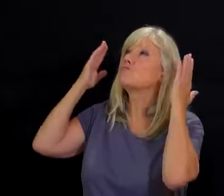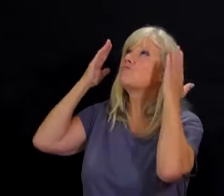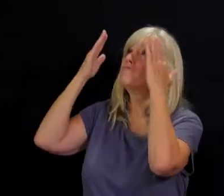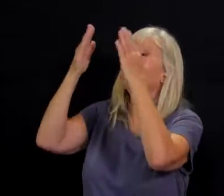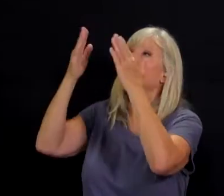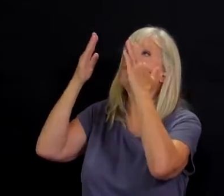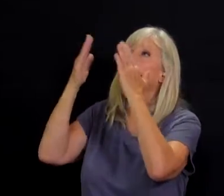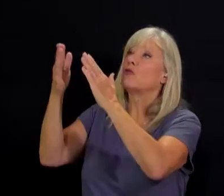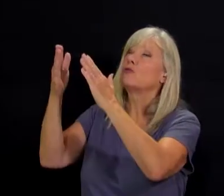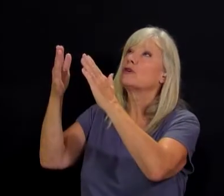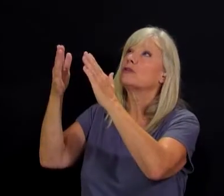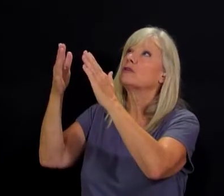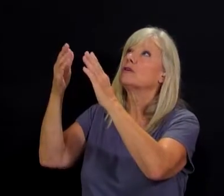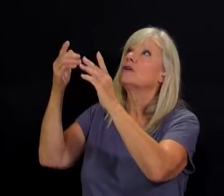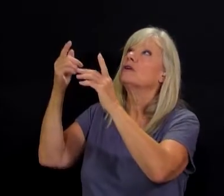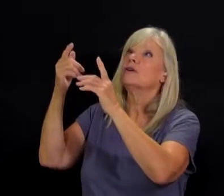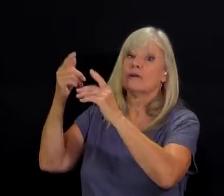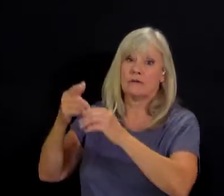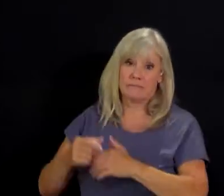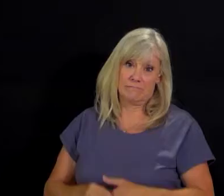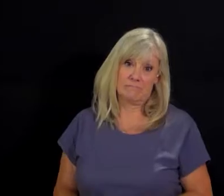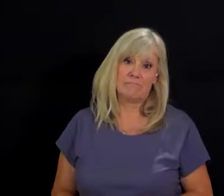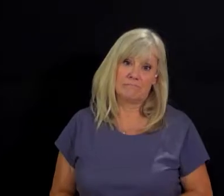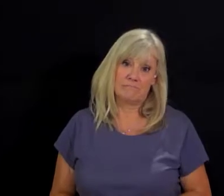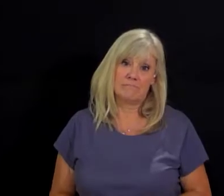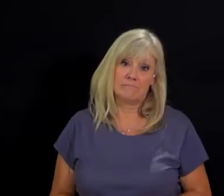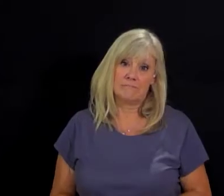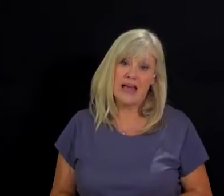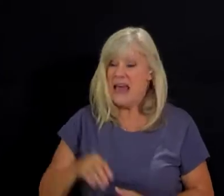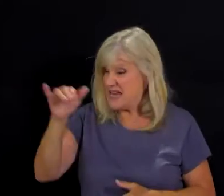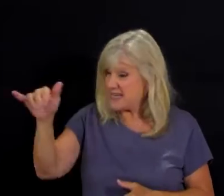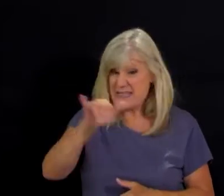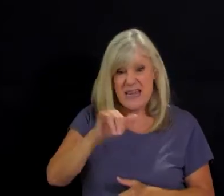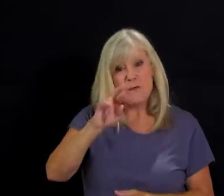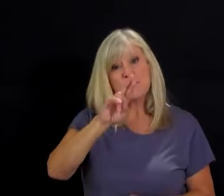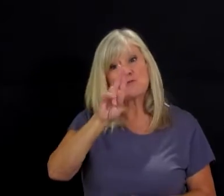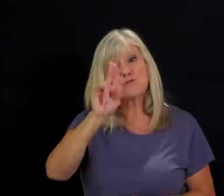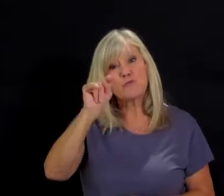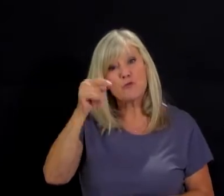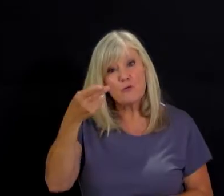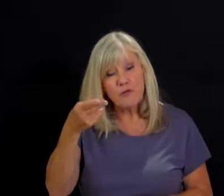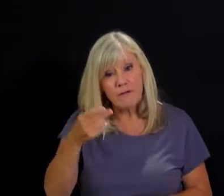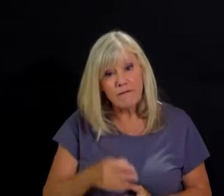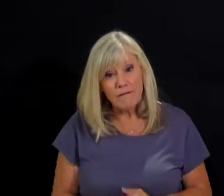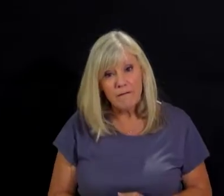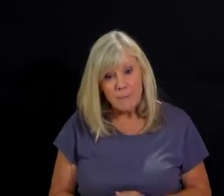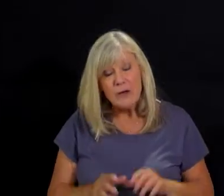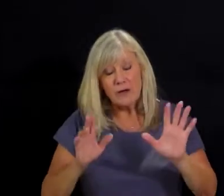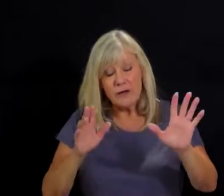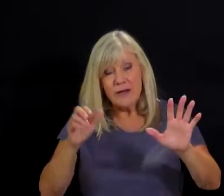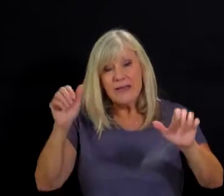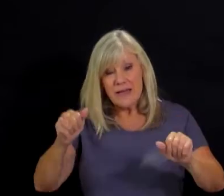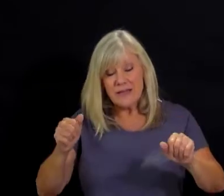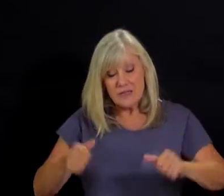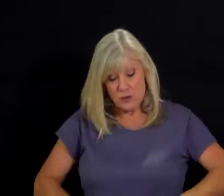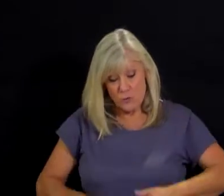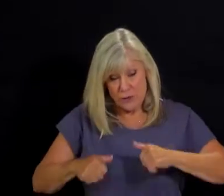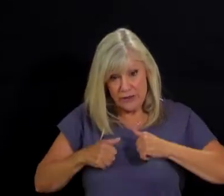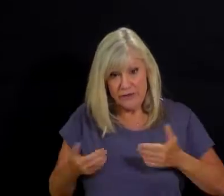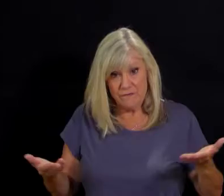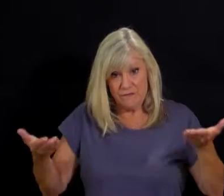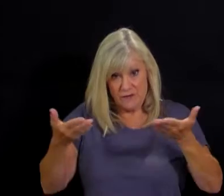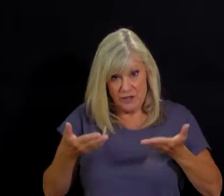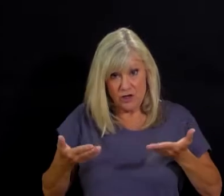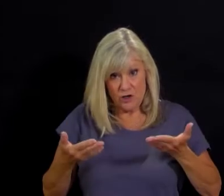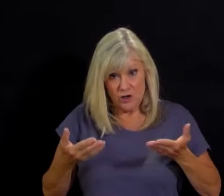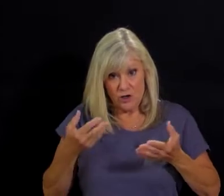and unadulterated as Ruth's, even while at the same time we may be